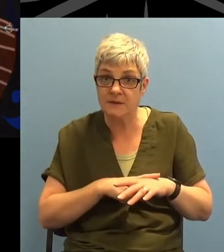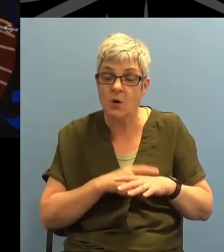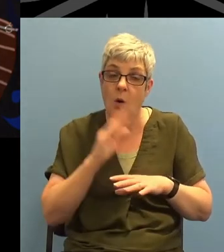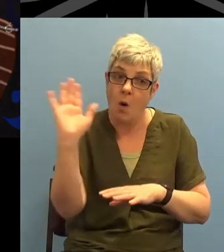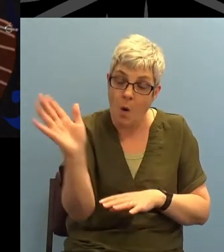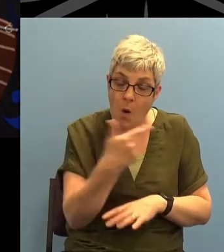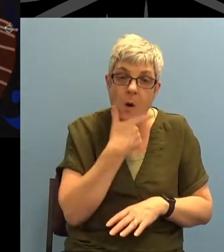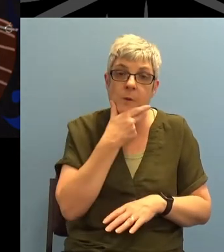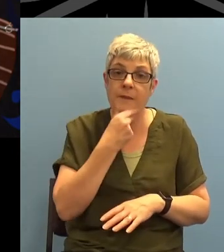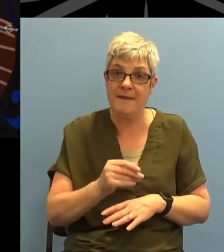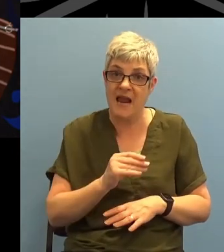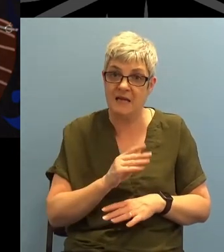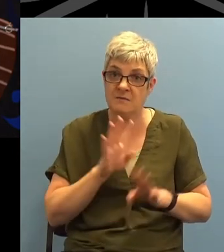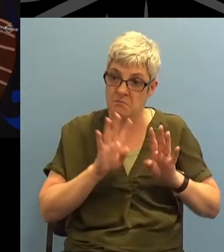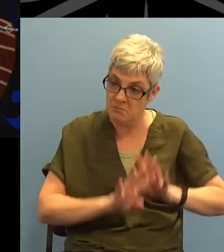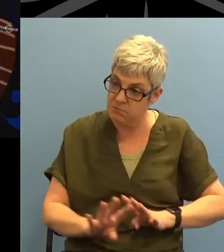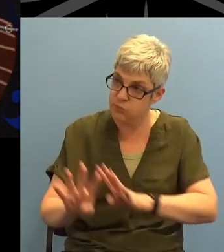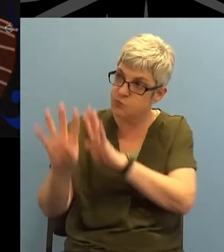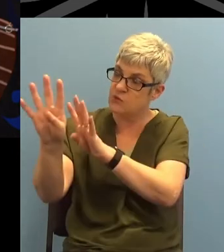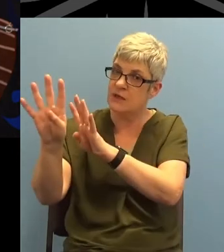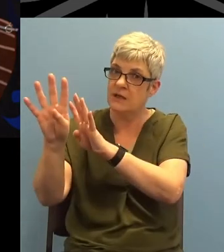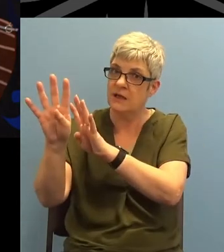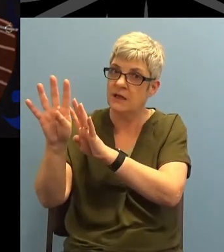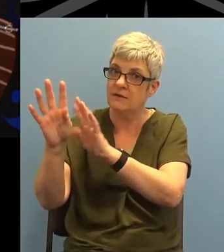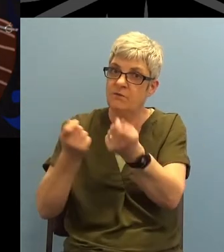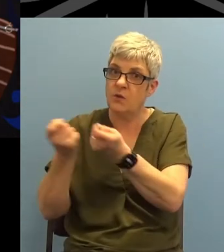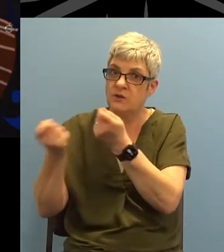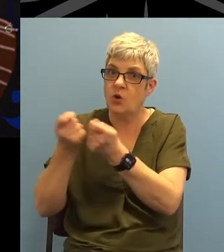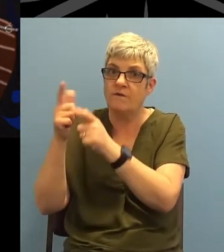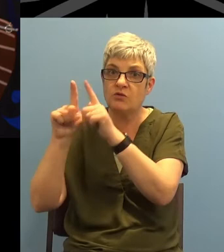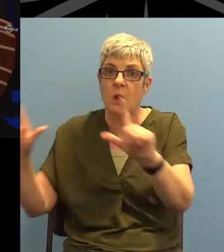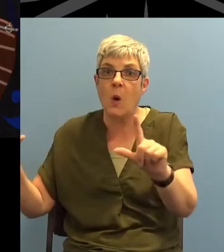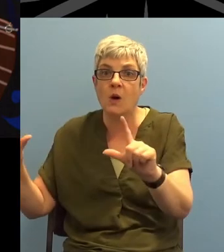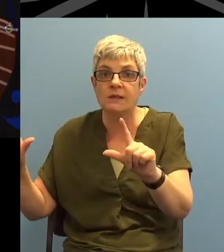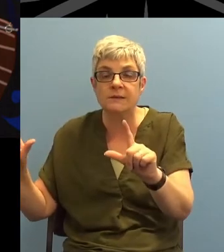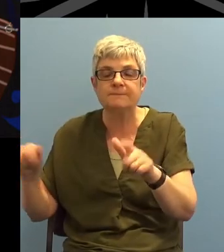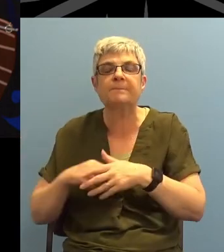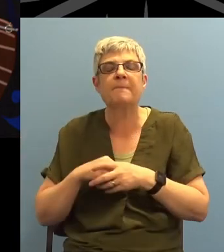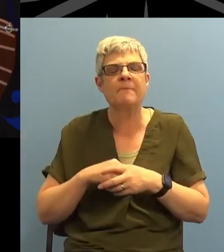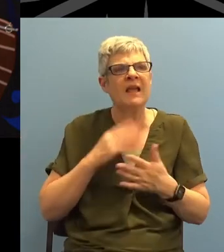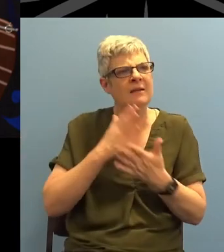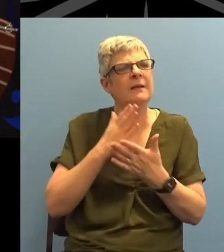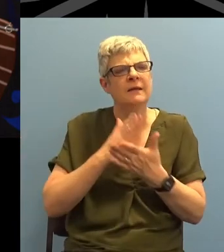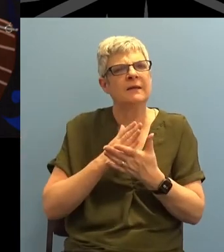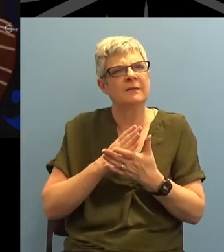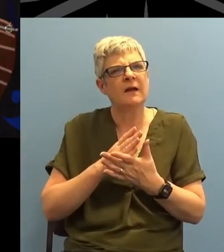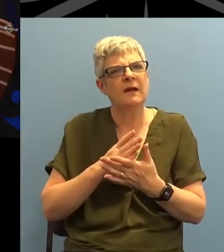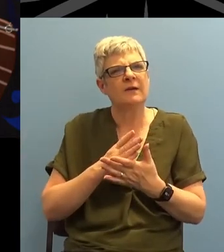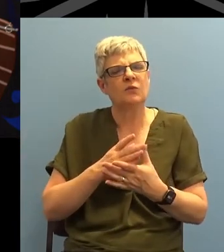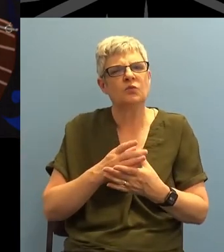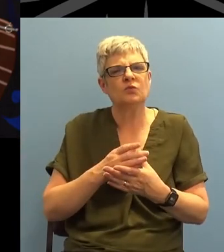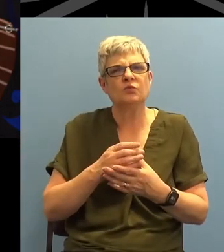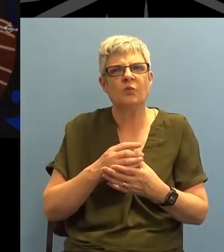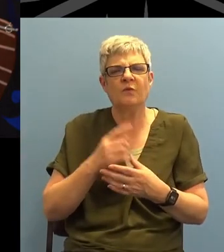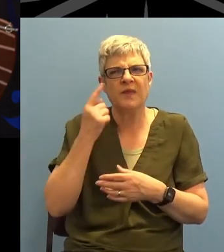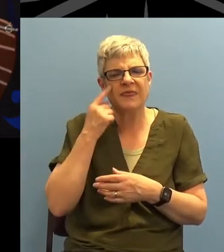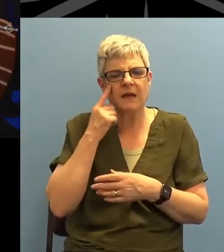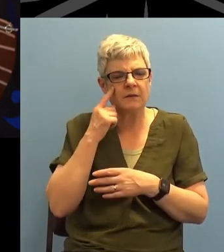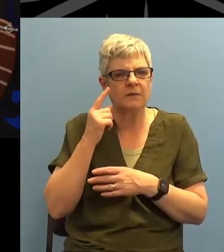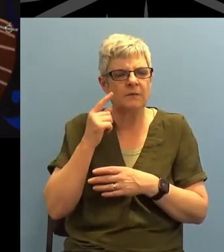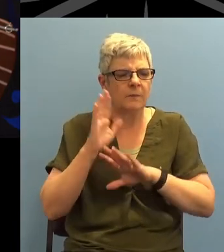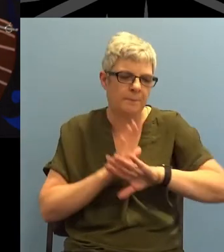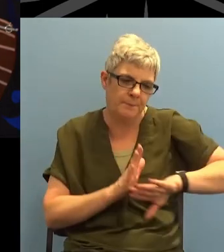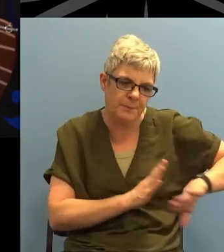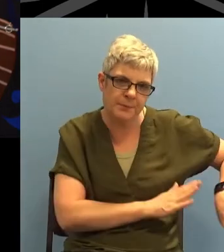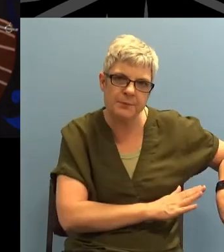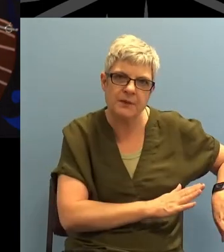all the men are to appear before the Sovereign Lord. And if we can just for a moment set to one side the